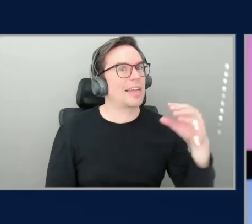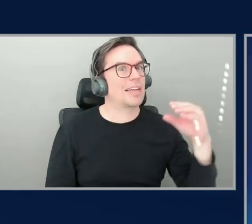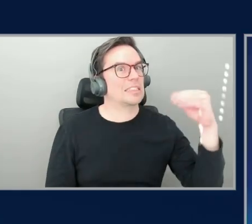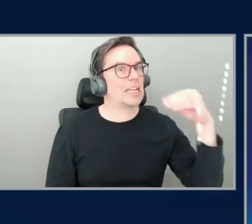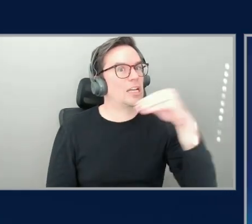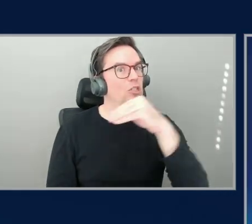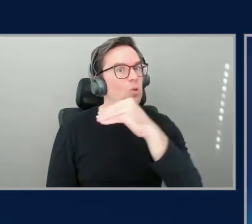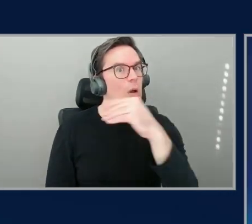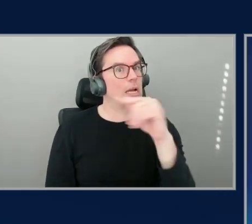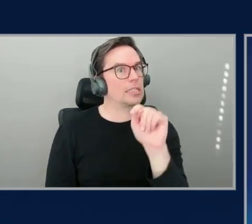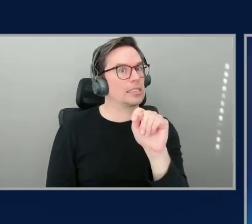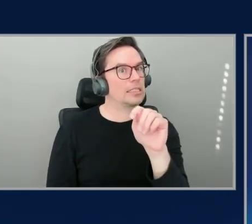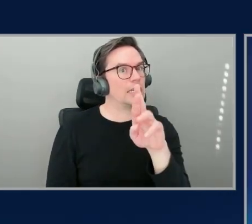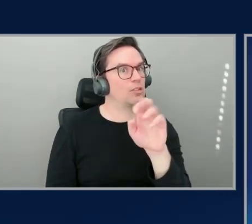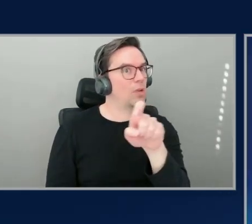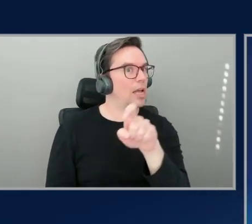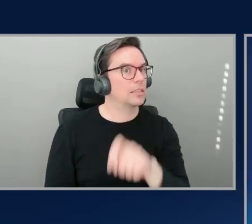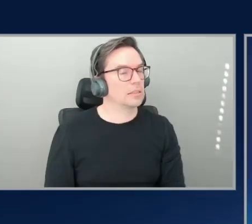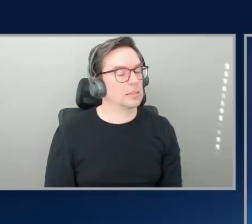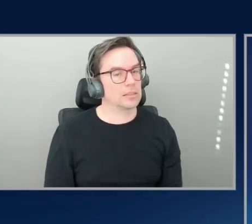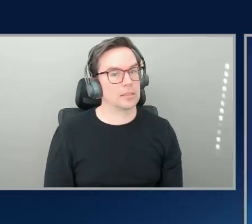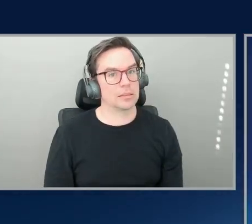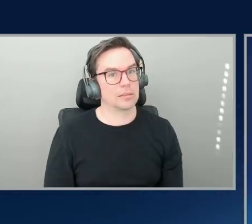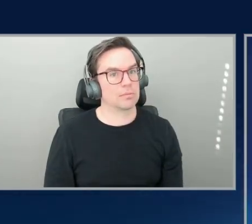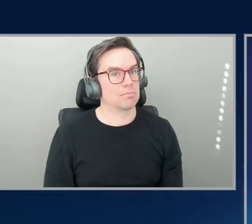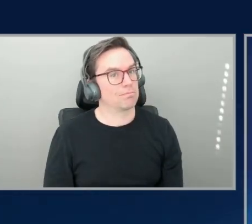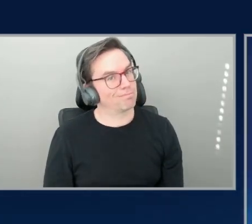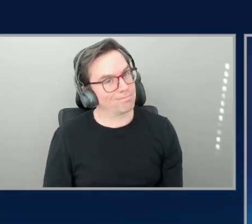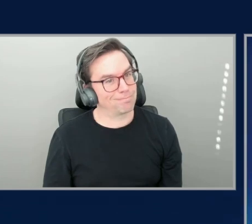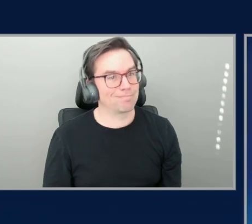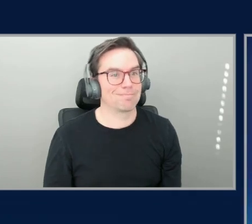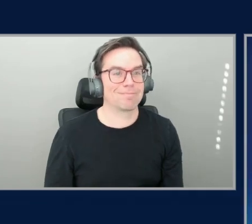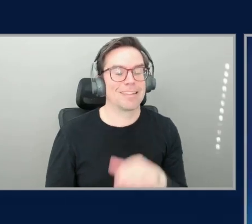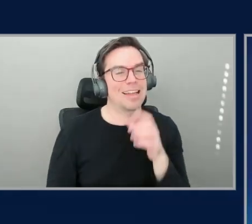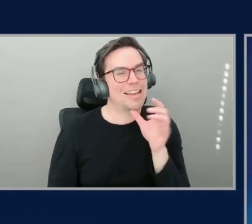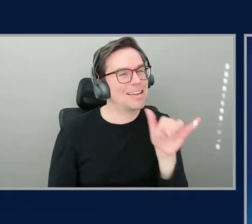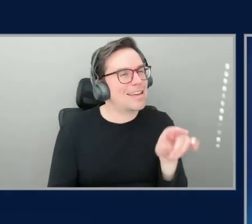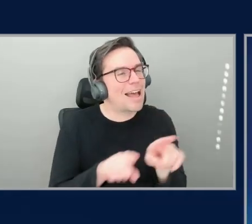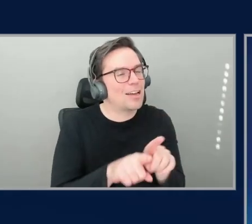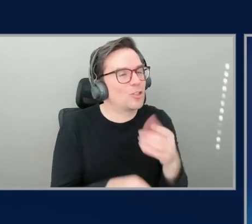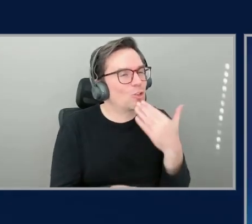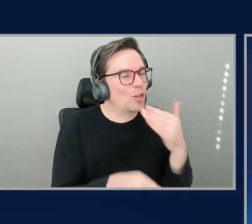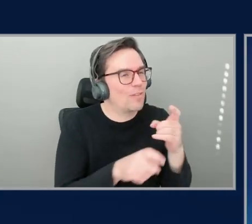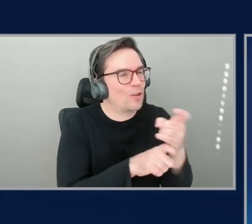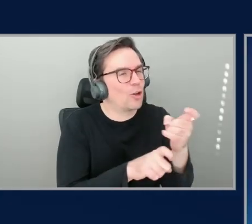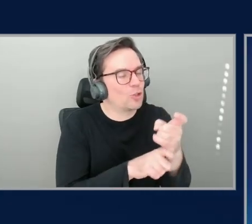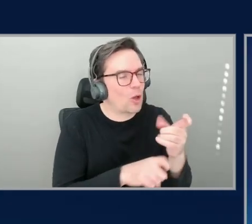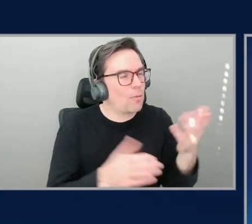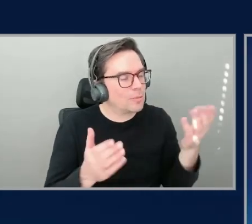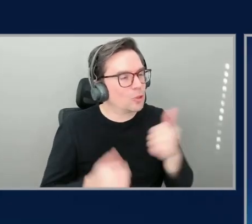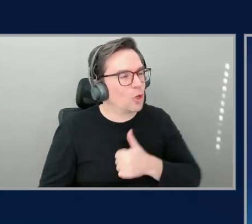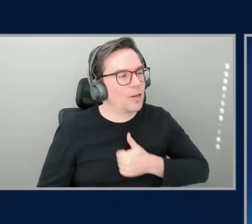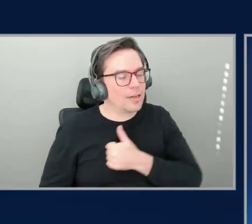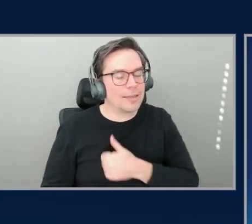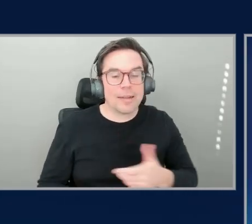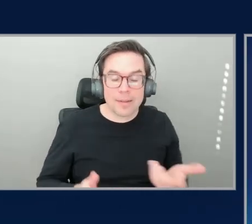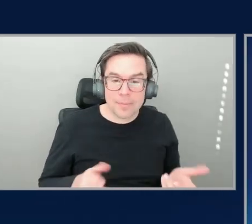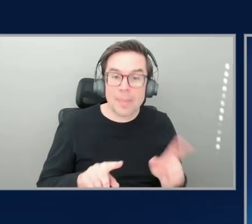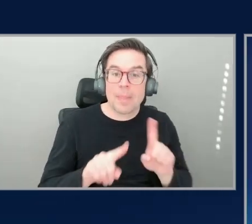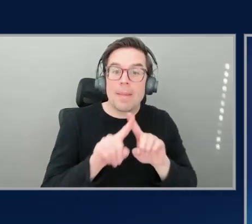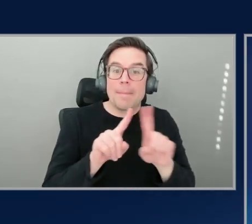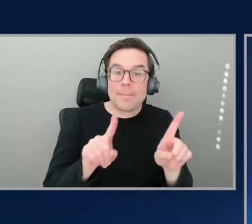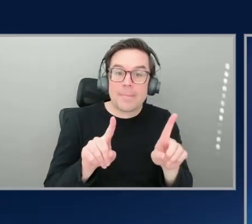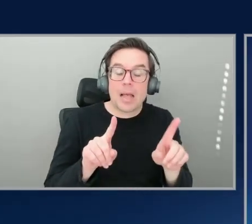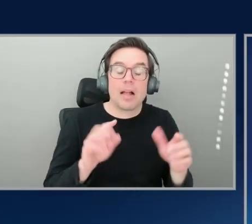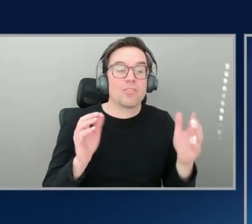It's not as good as Cobus is. I know. You, and this is all the things you can consider. And again, through the unfiltered no judgment